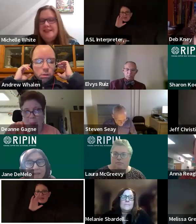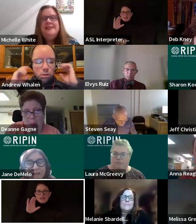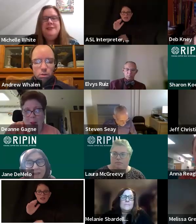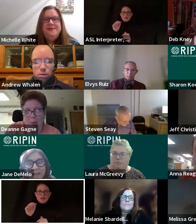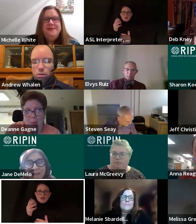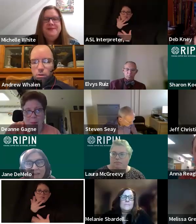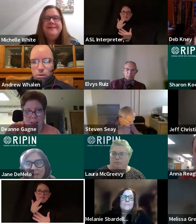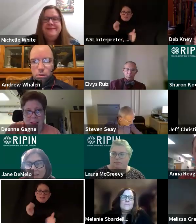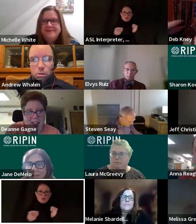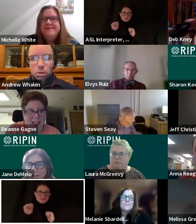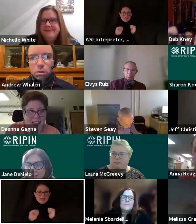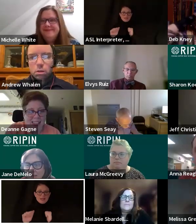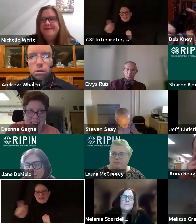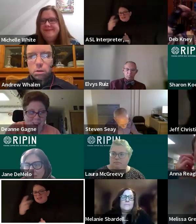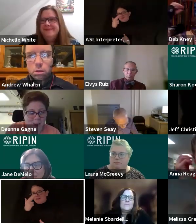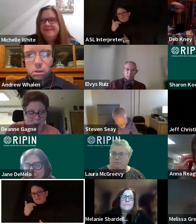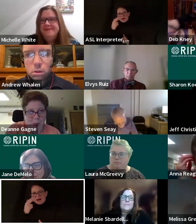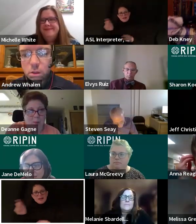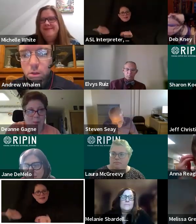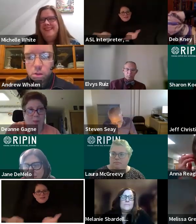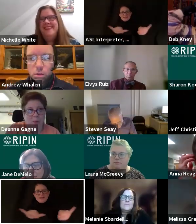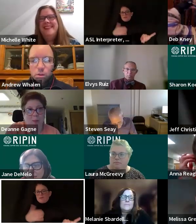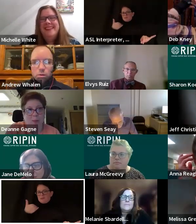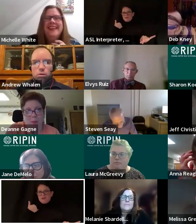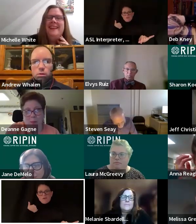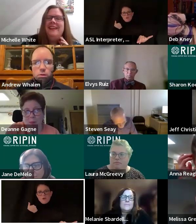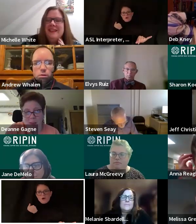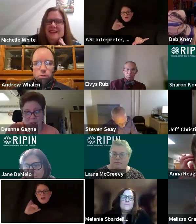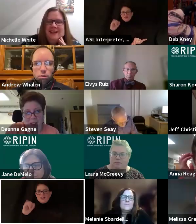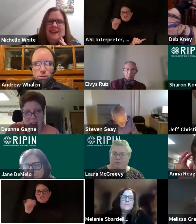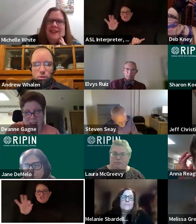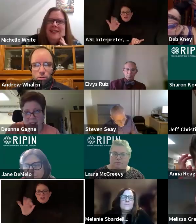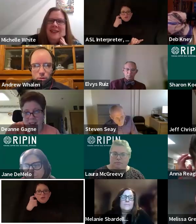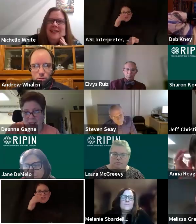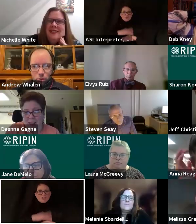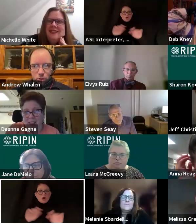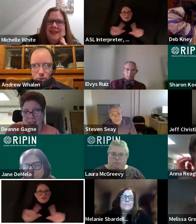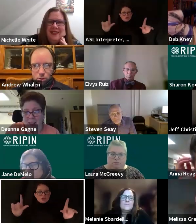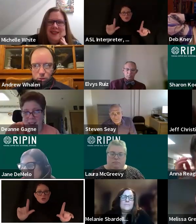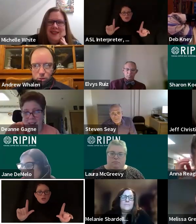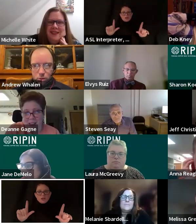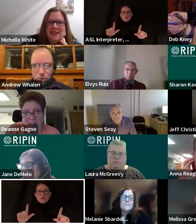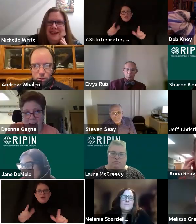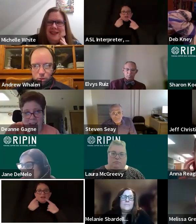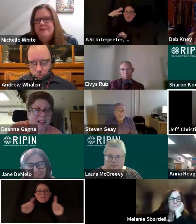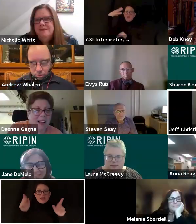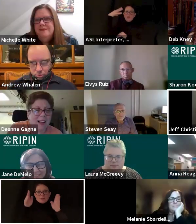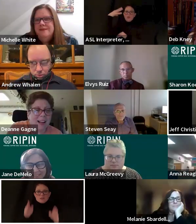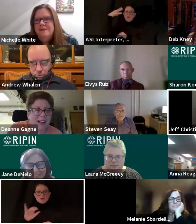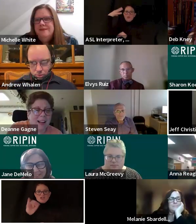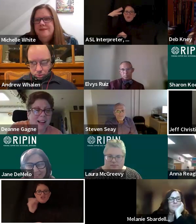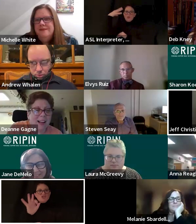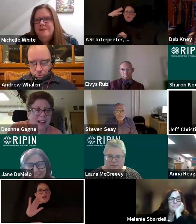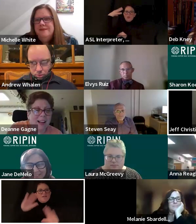and he is just as funny as we thought he would be. Where'd you go, Jeff? You were just on the screen. It's a famous person. Just hi,